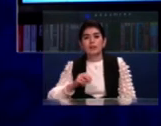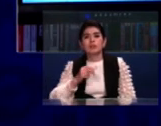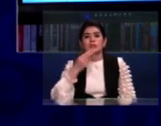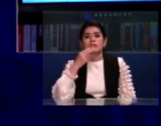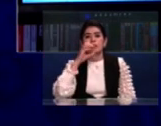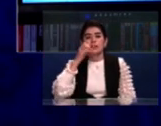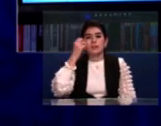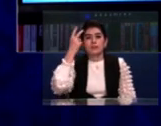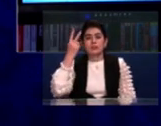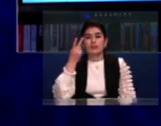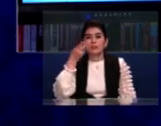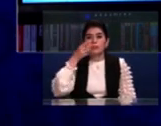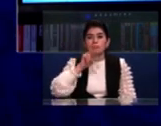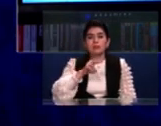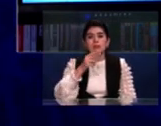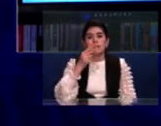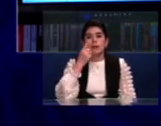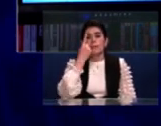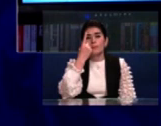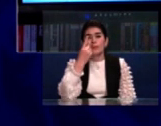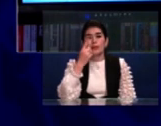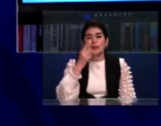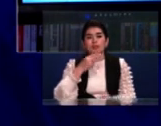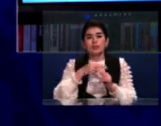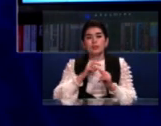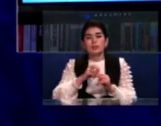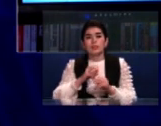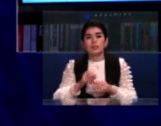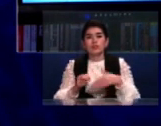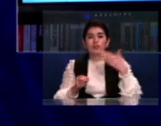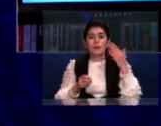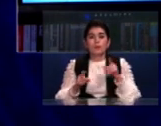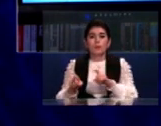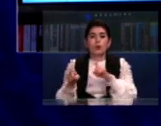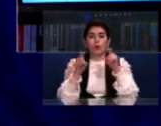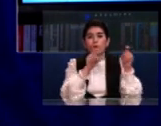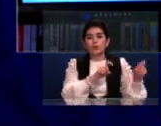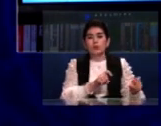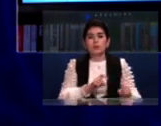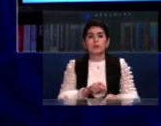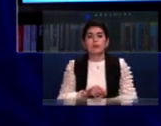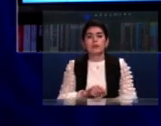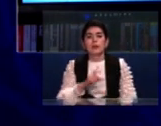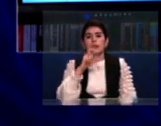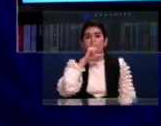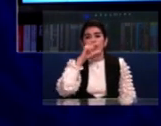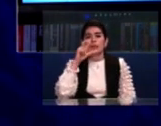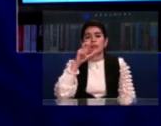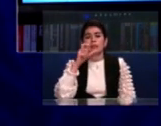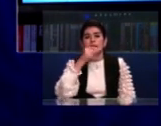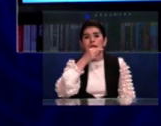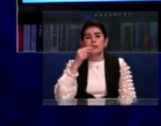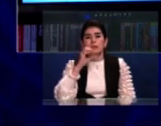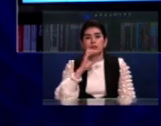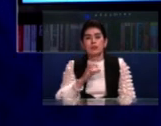s kvadrat 2 ta s bo'lgani uchun bittasini tenglikni chap tomoniga o'tkazamiz. Ya'ni E taqsim s hosil